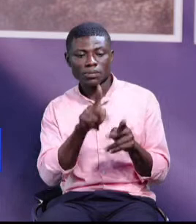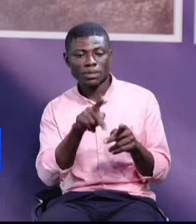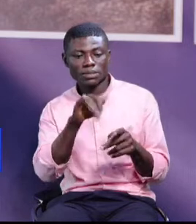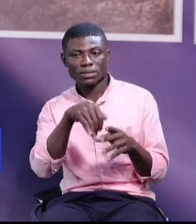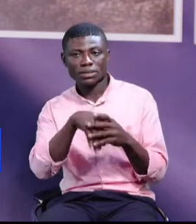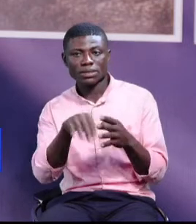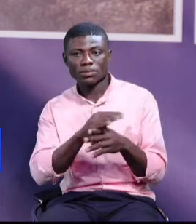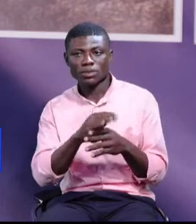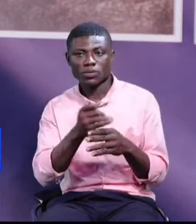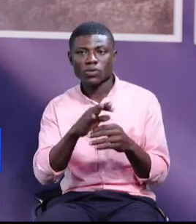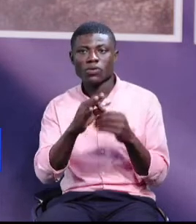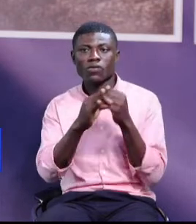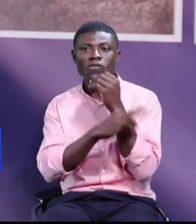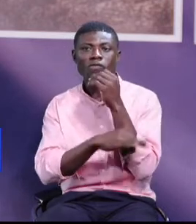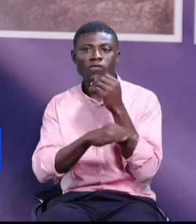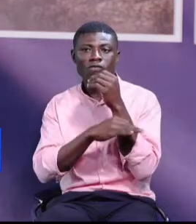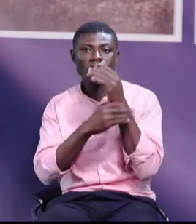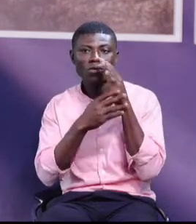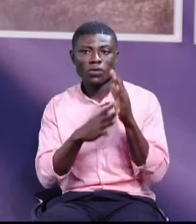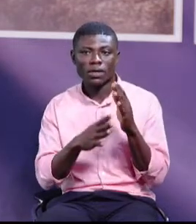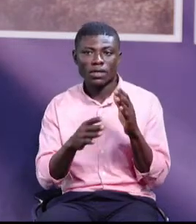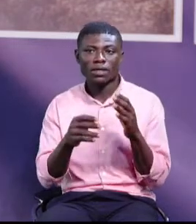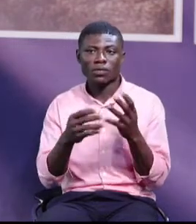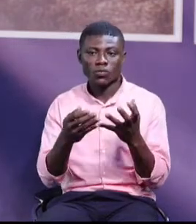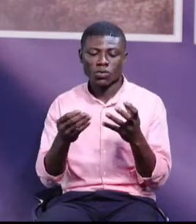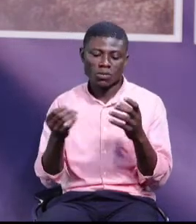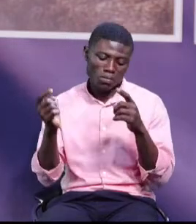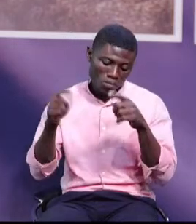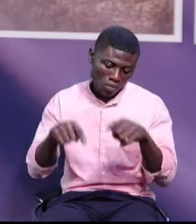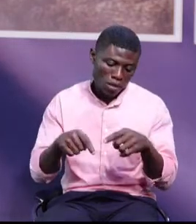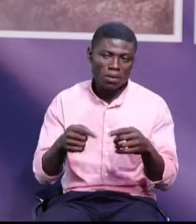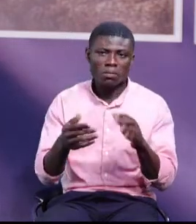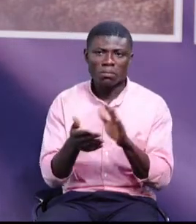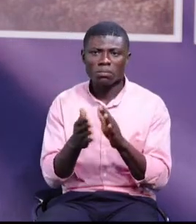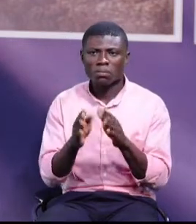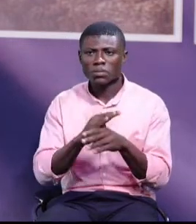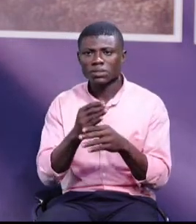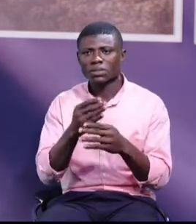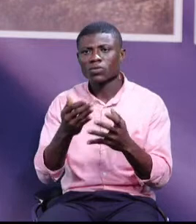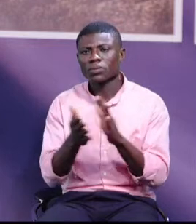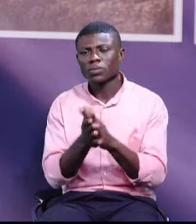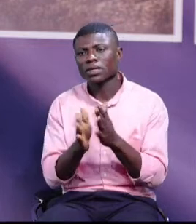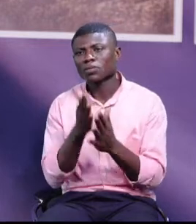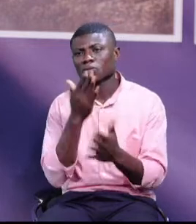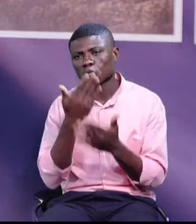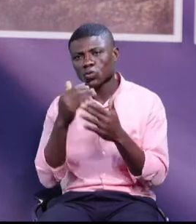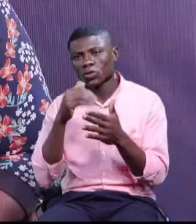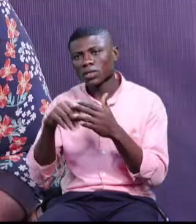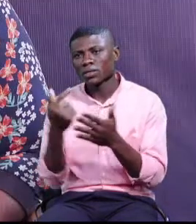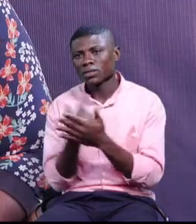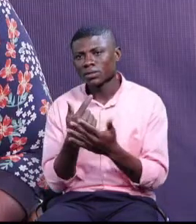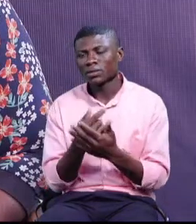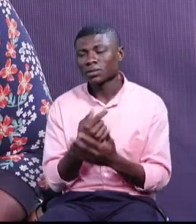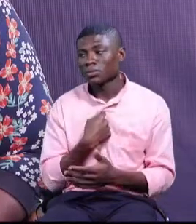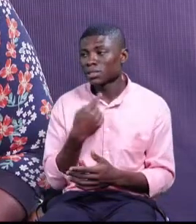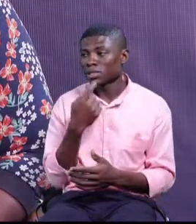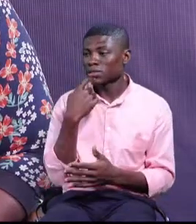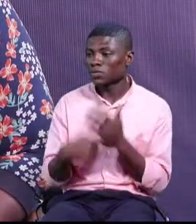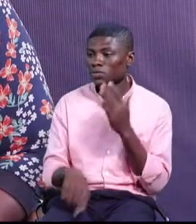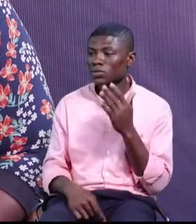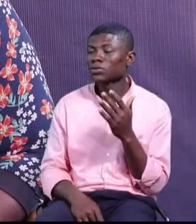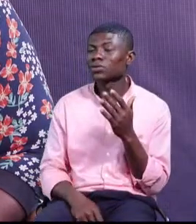or to that foreign investor who wants to really do well in our space. Well, I would say that